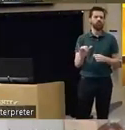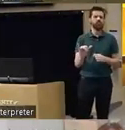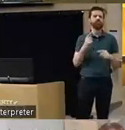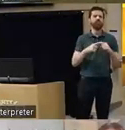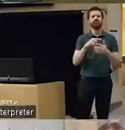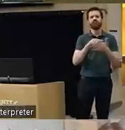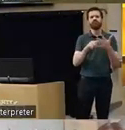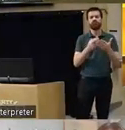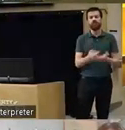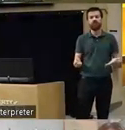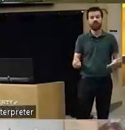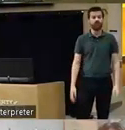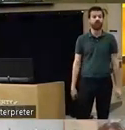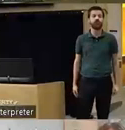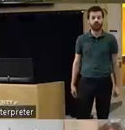other resources.